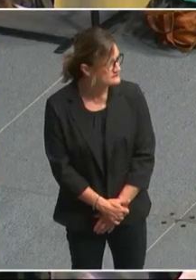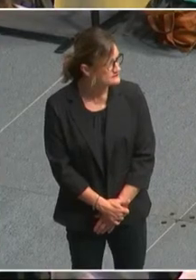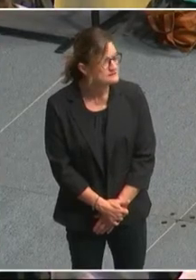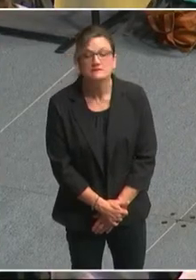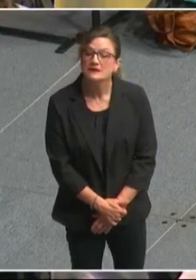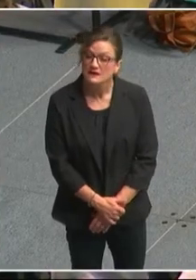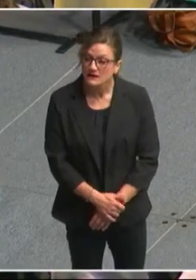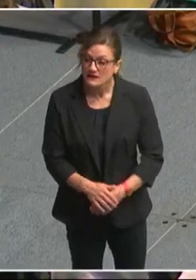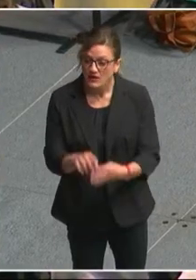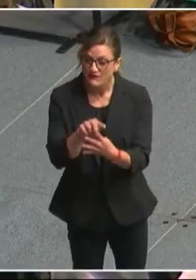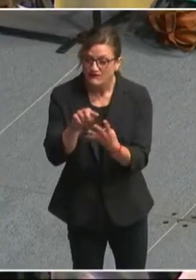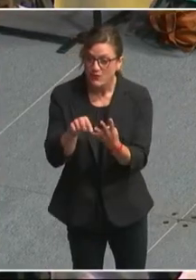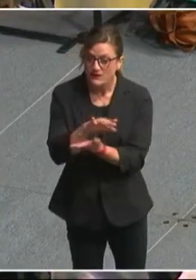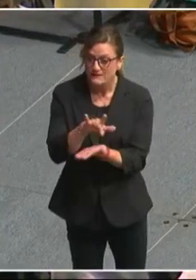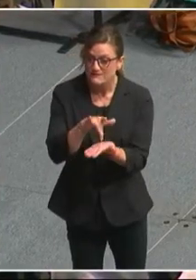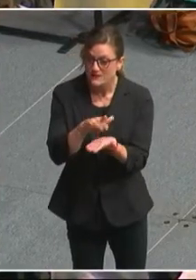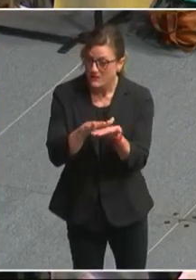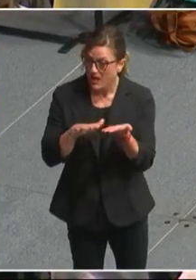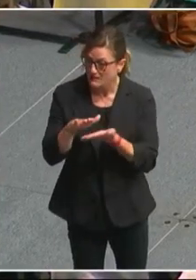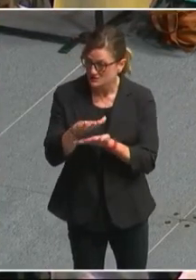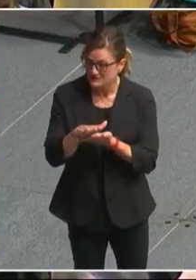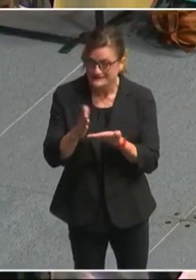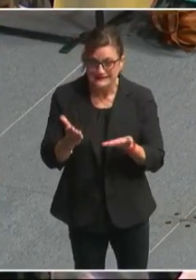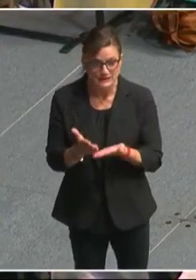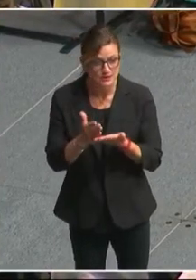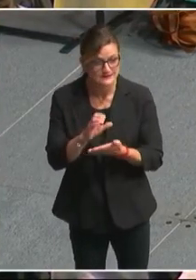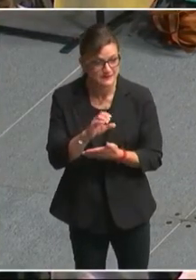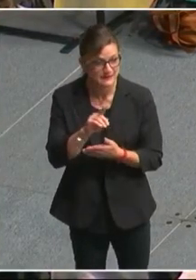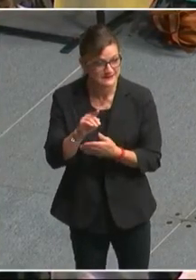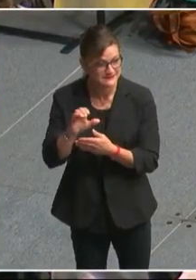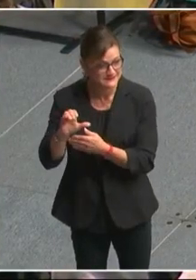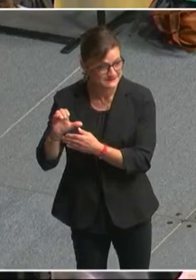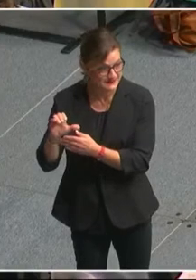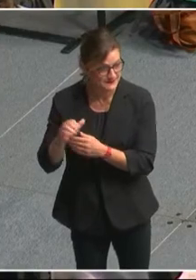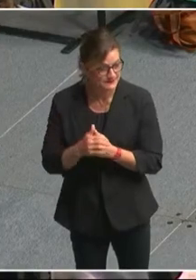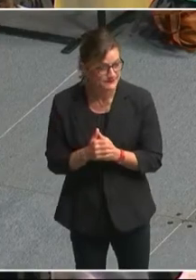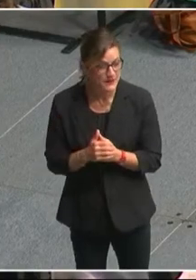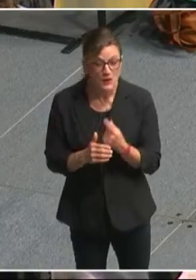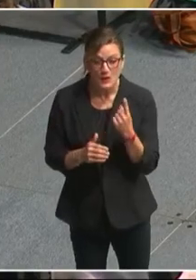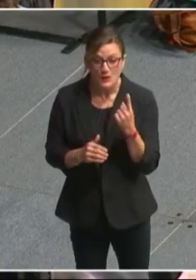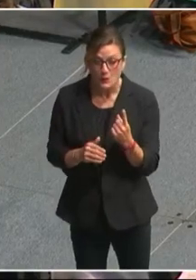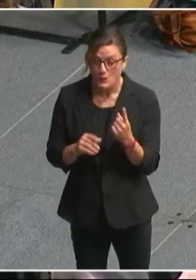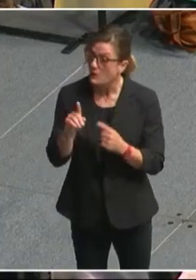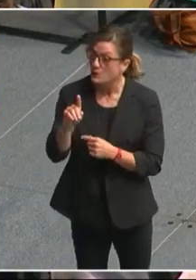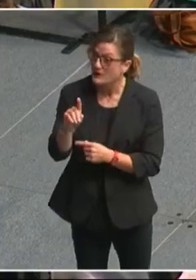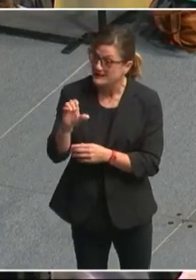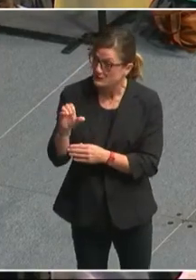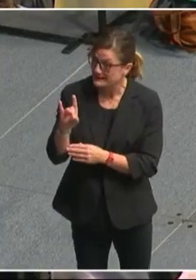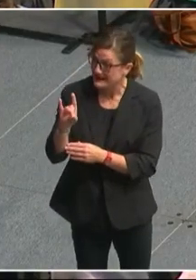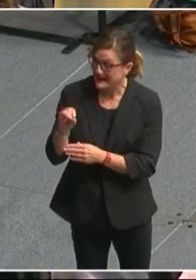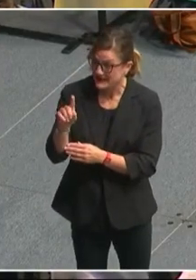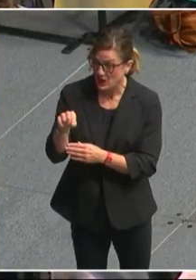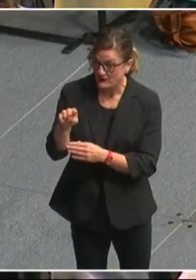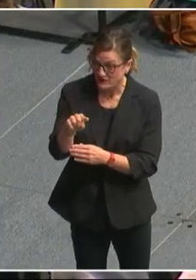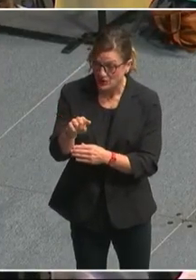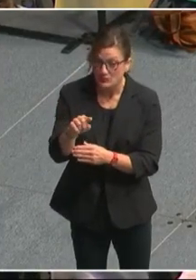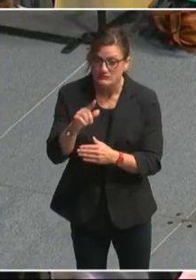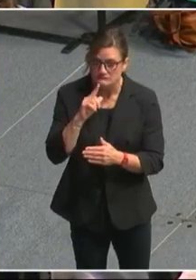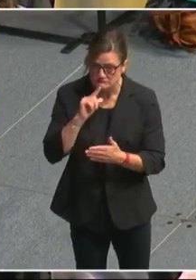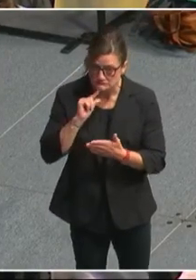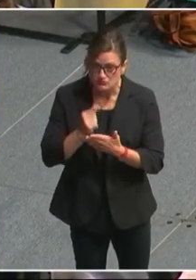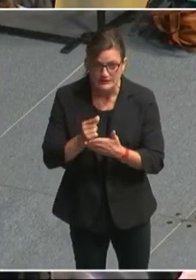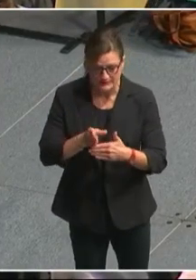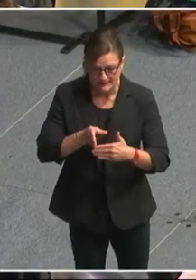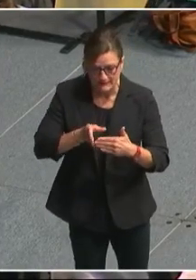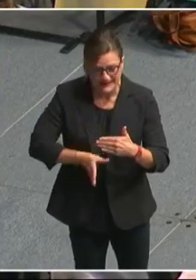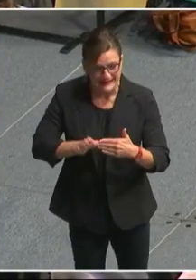There are four middle colleges located on Central Piedmont campuses, and 180 of you have completed your